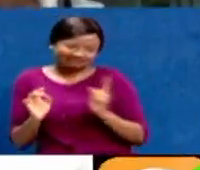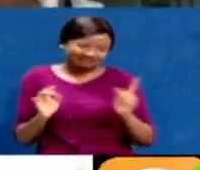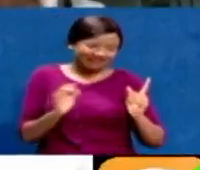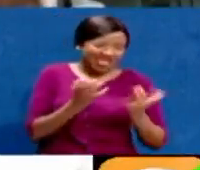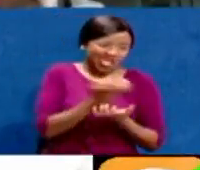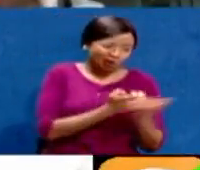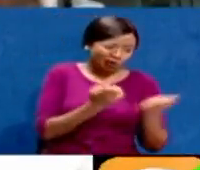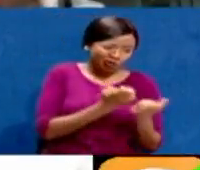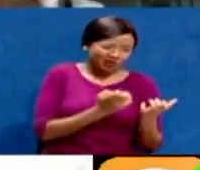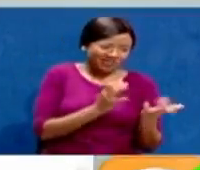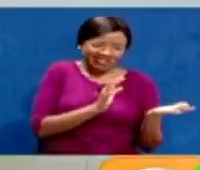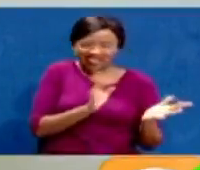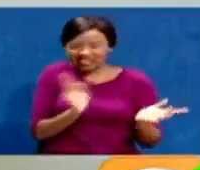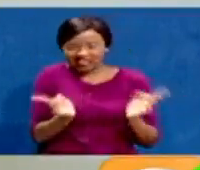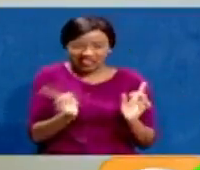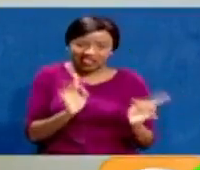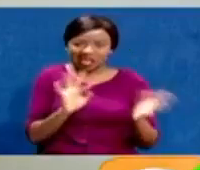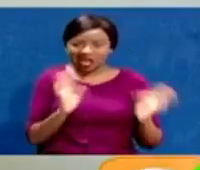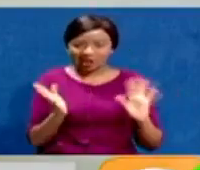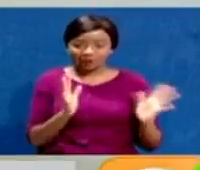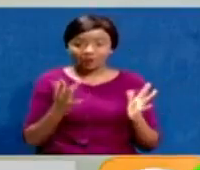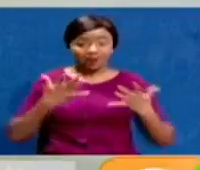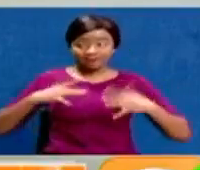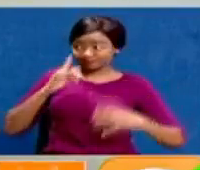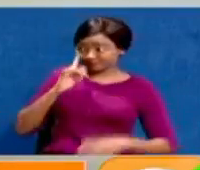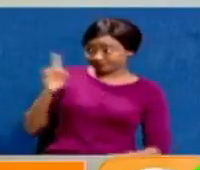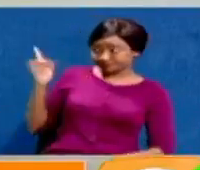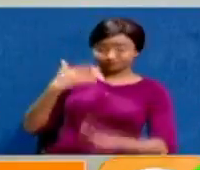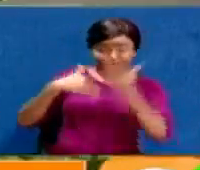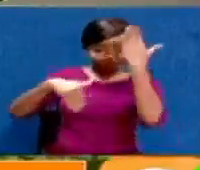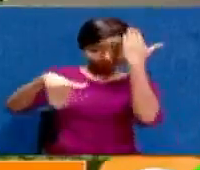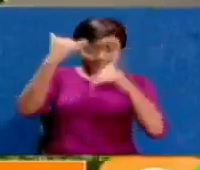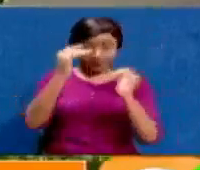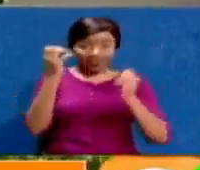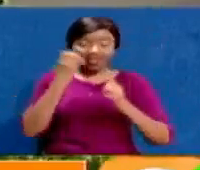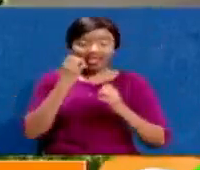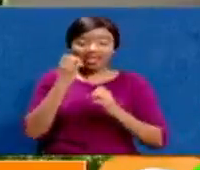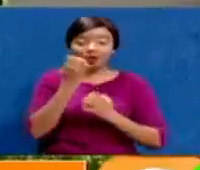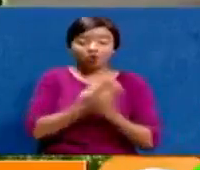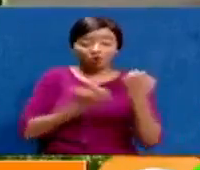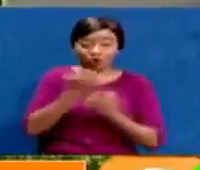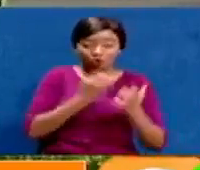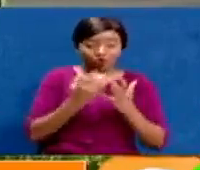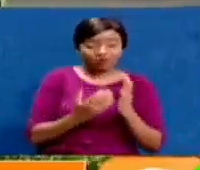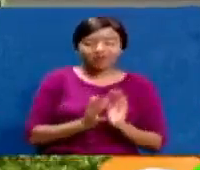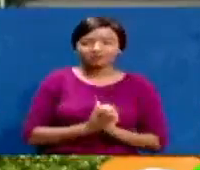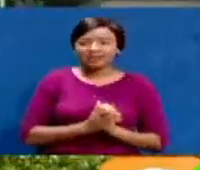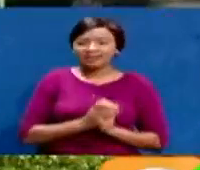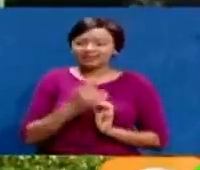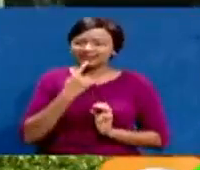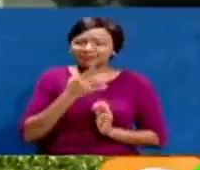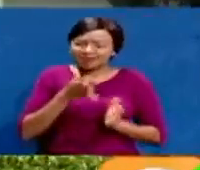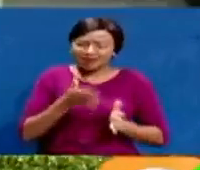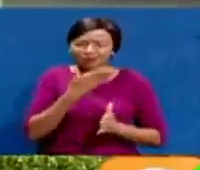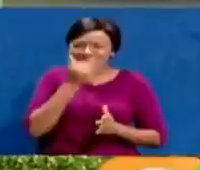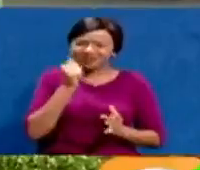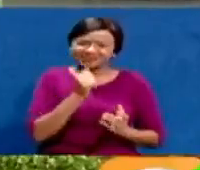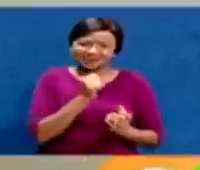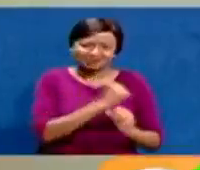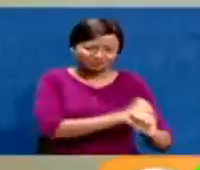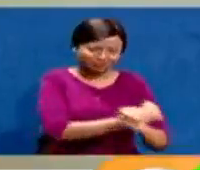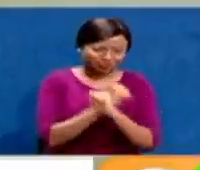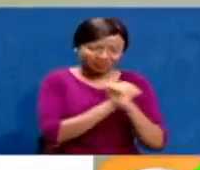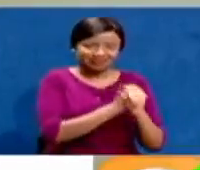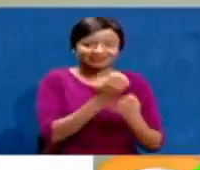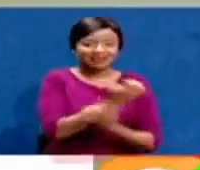economic consequences of this virus? Economist Joy Kiiru thinks it's time to think about salvaging the economy from further